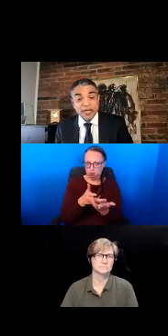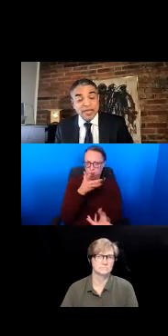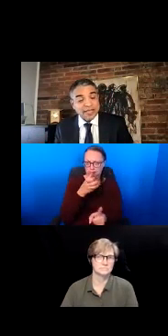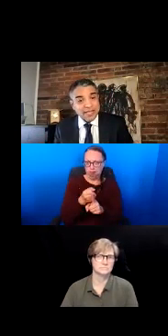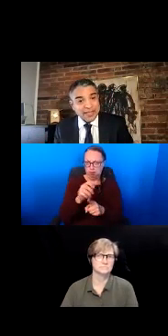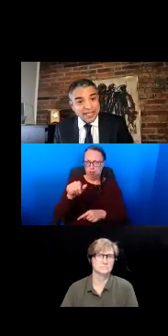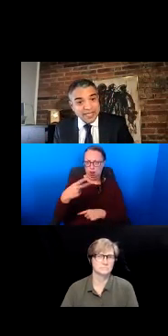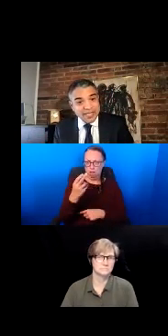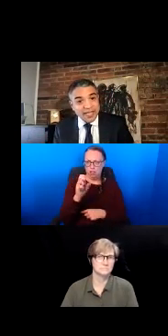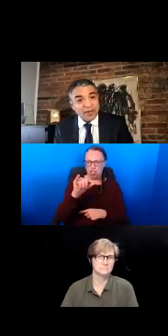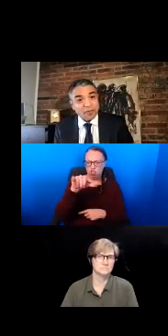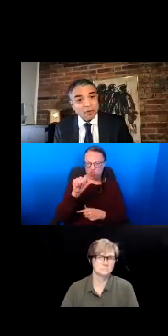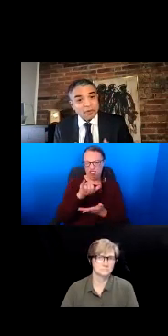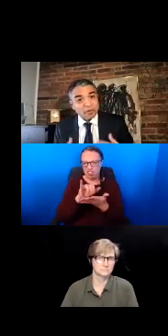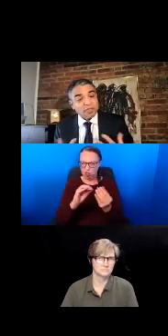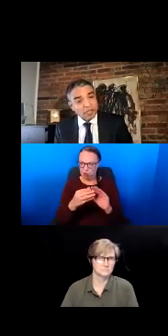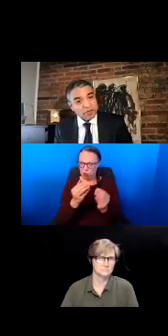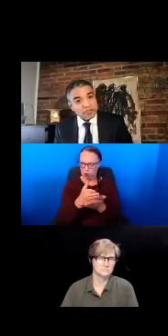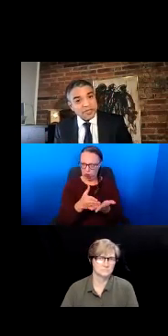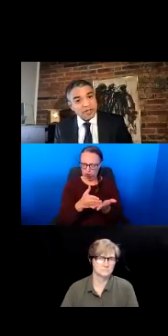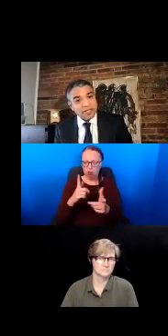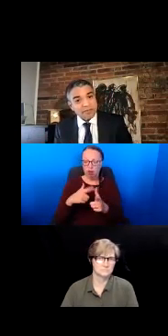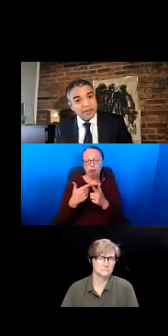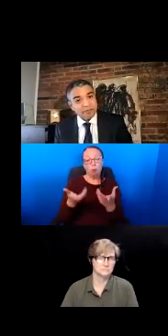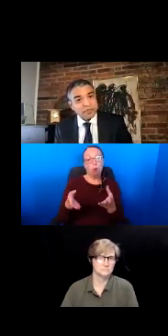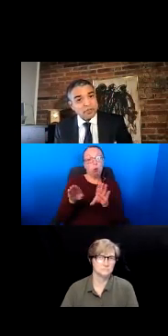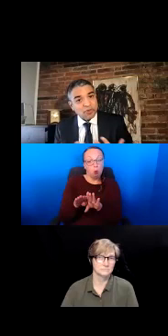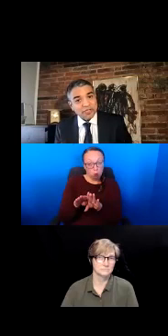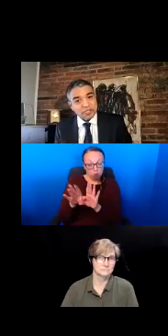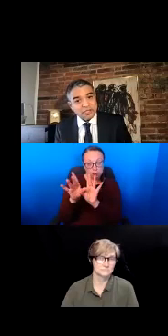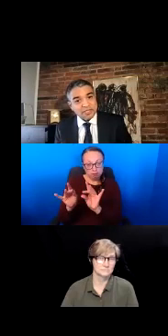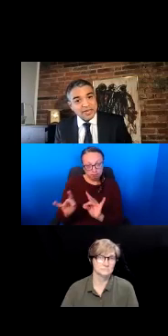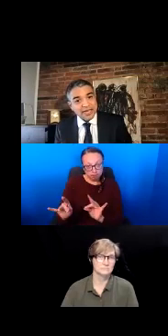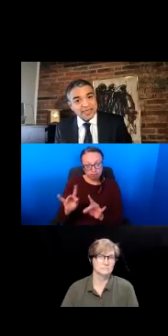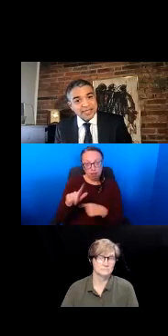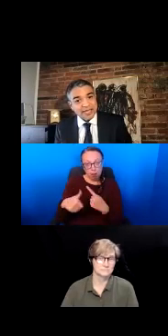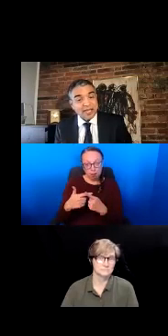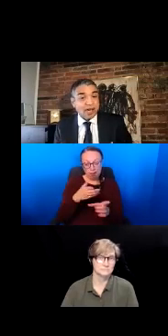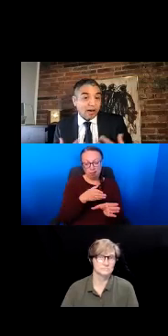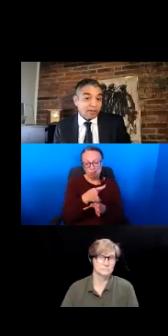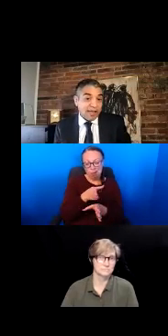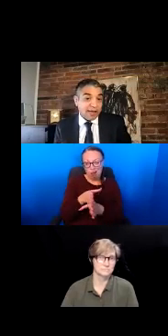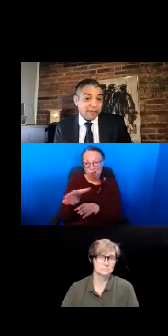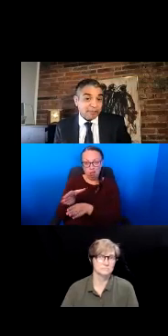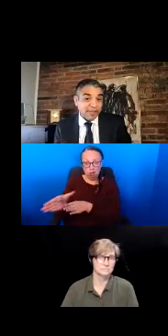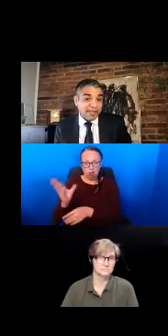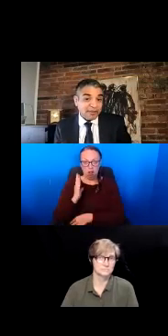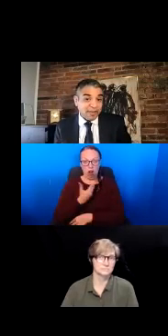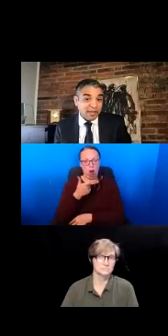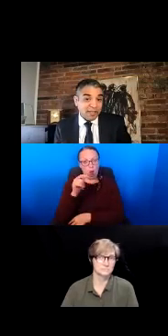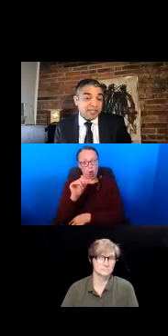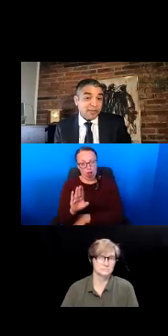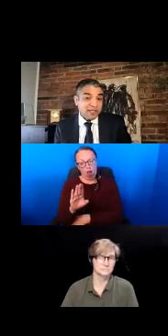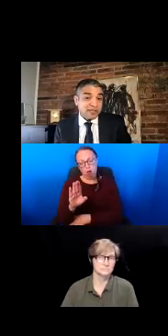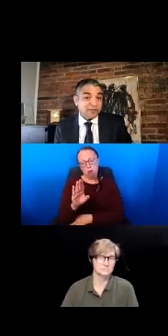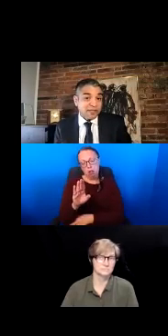part. And then we'll close by talking about the directions that I think our lab and